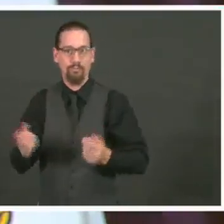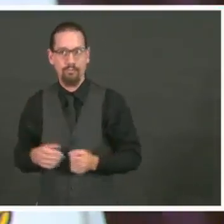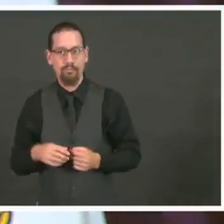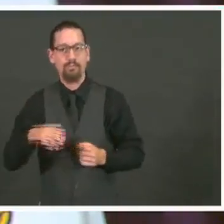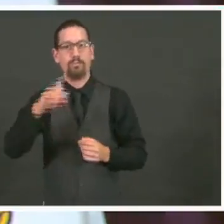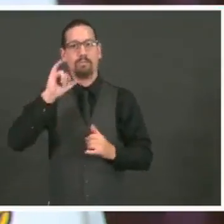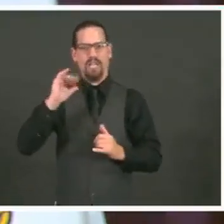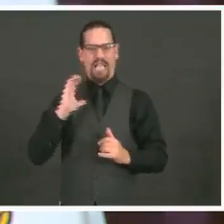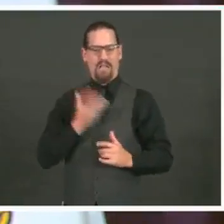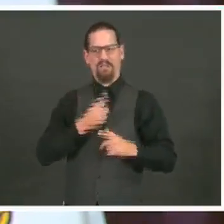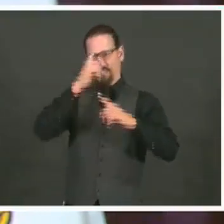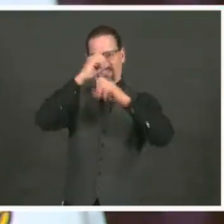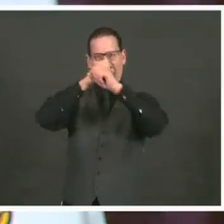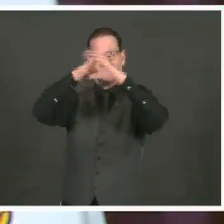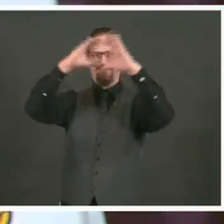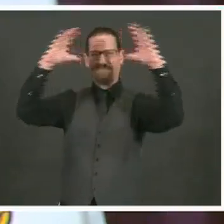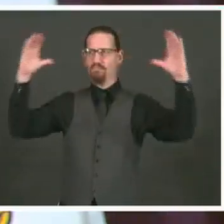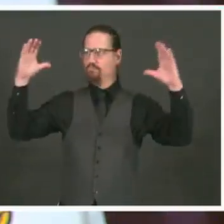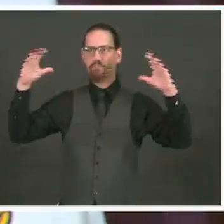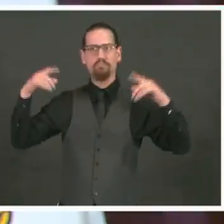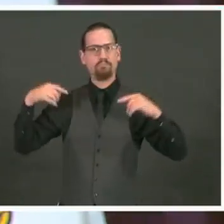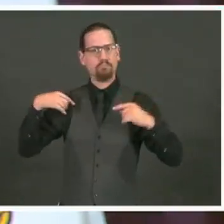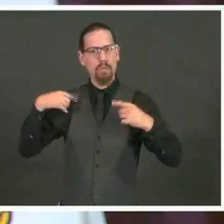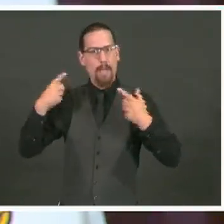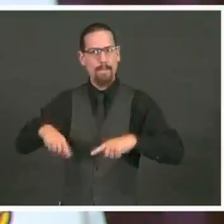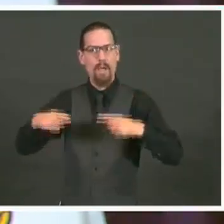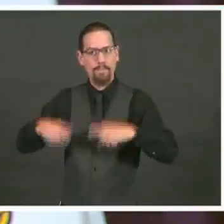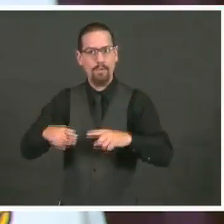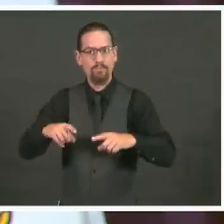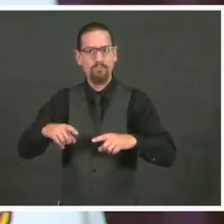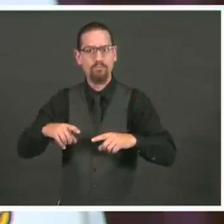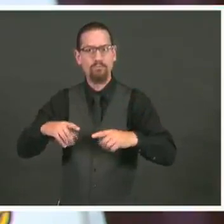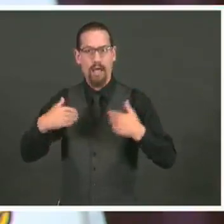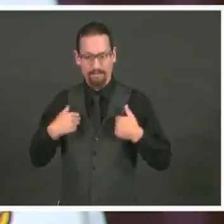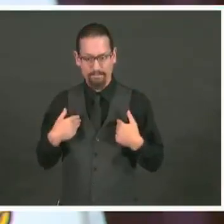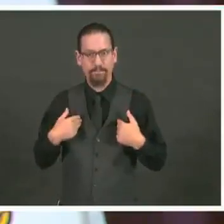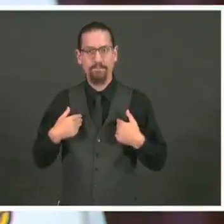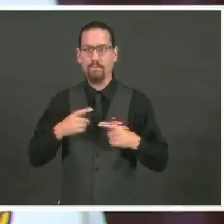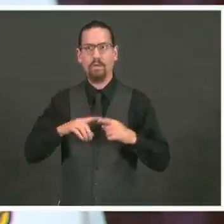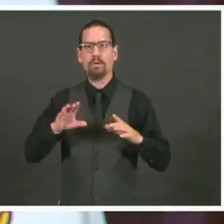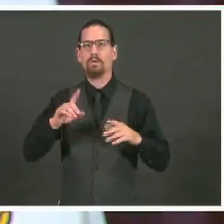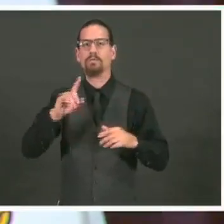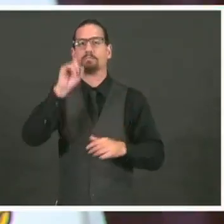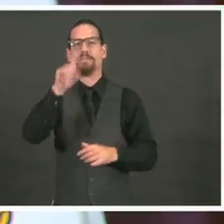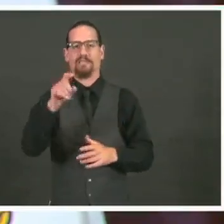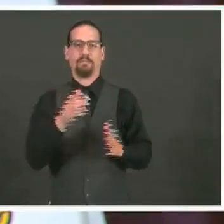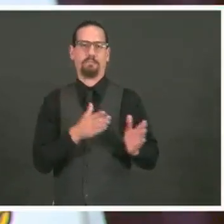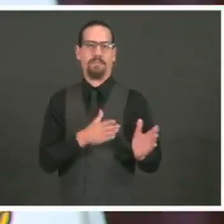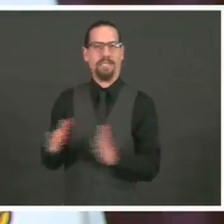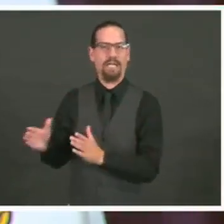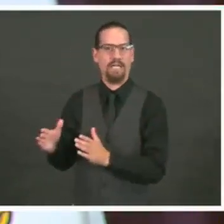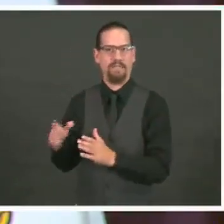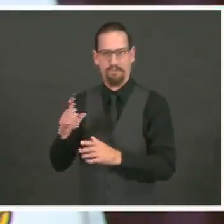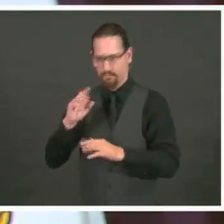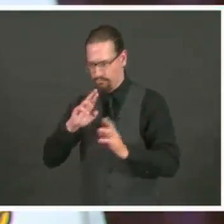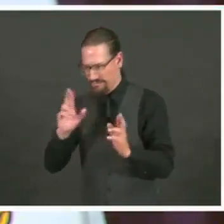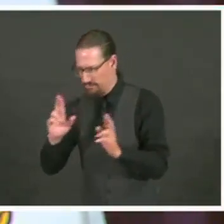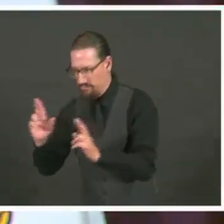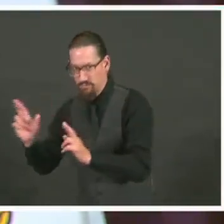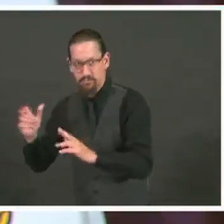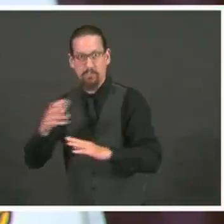planning matters and structure matters because it helps inform effective implementation. There are roughly